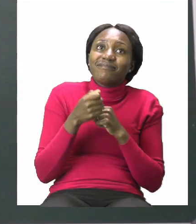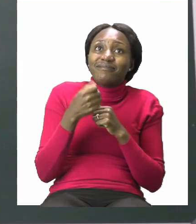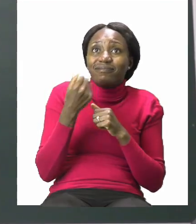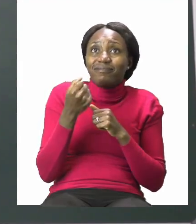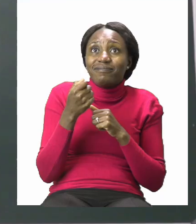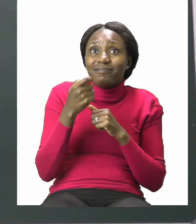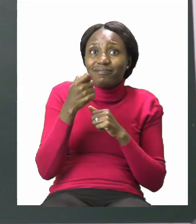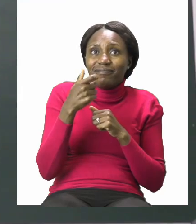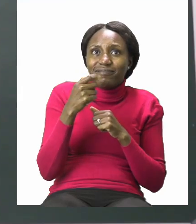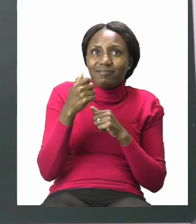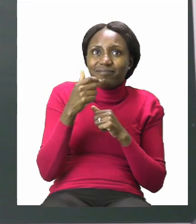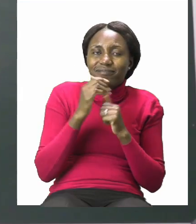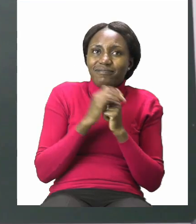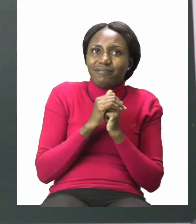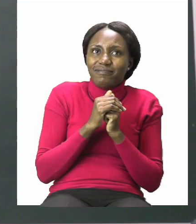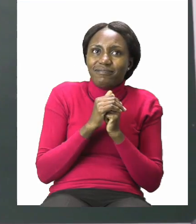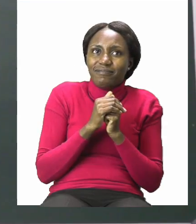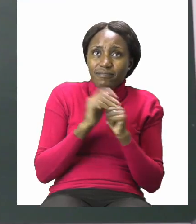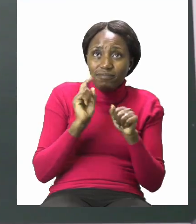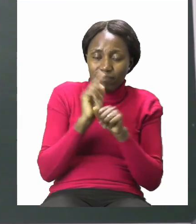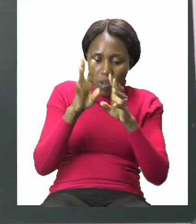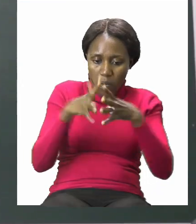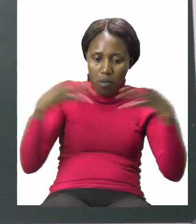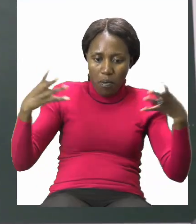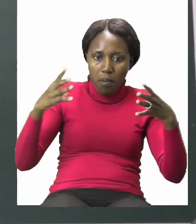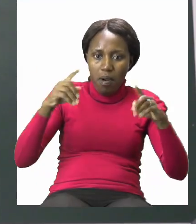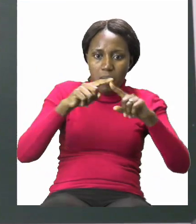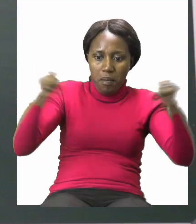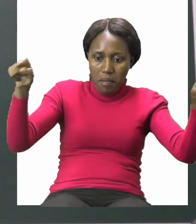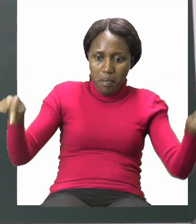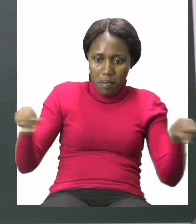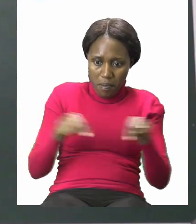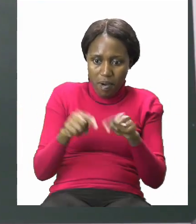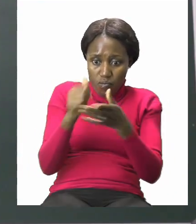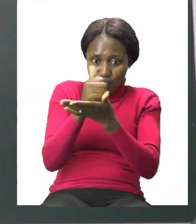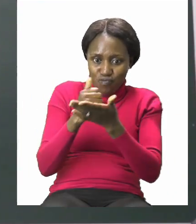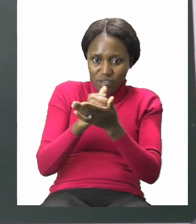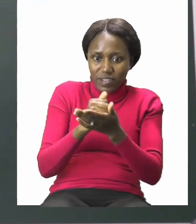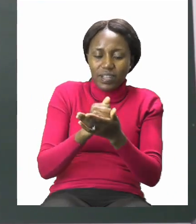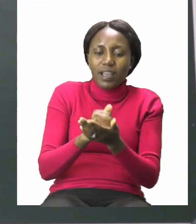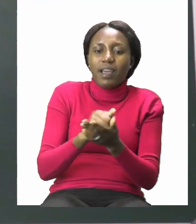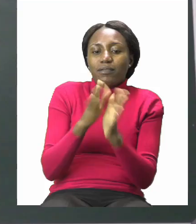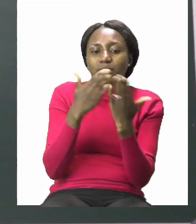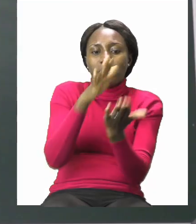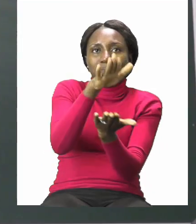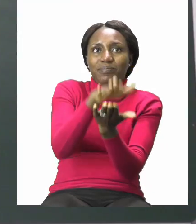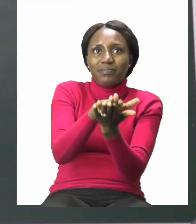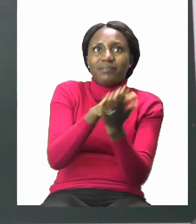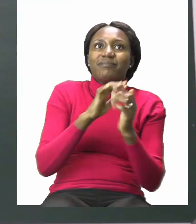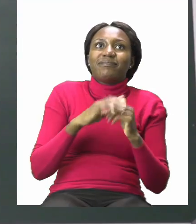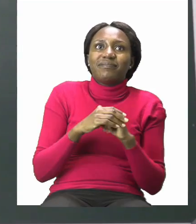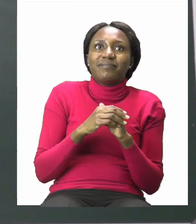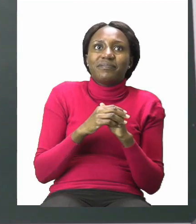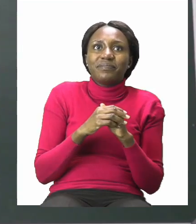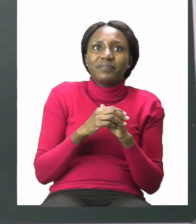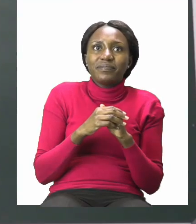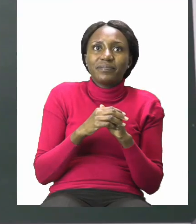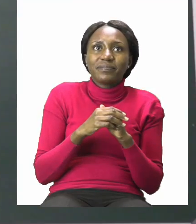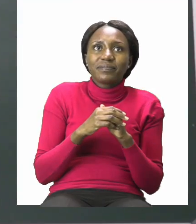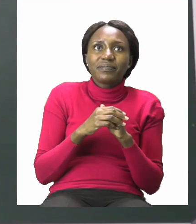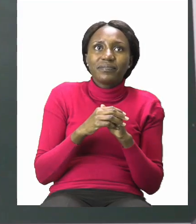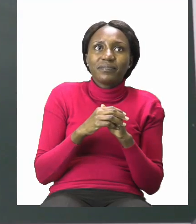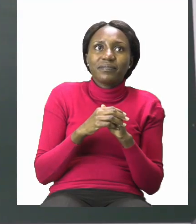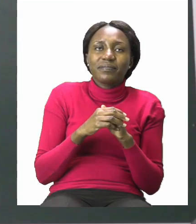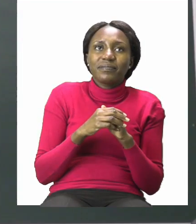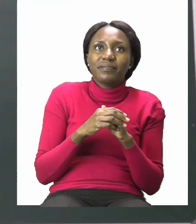something small, I've put a newspaper over it so that I can keep my table clean. I want you to do the same as well. So, before my